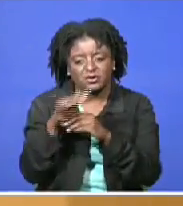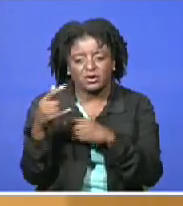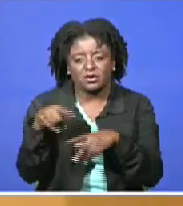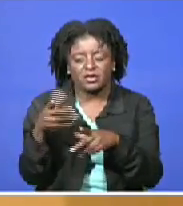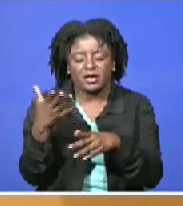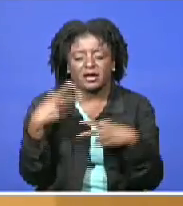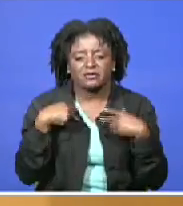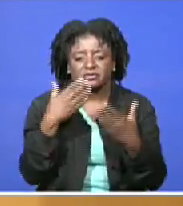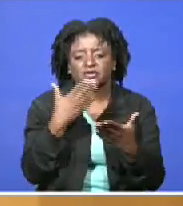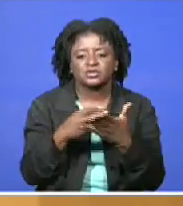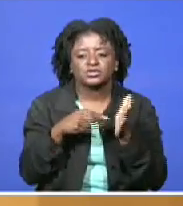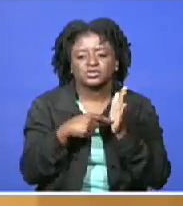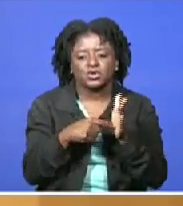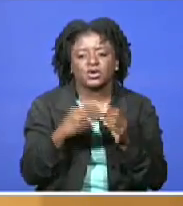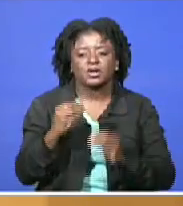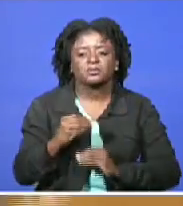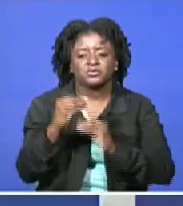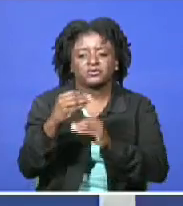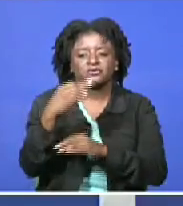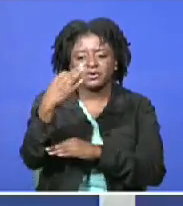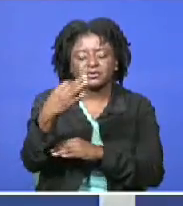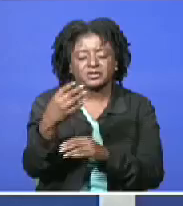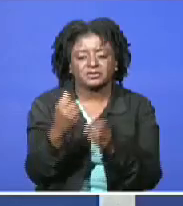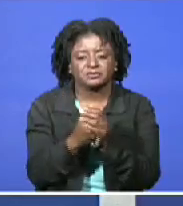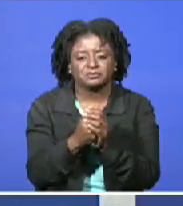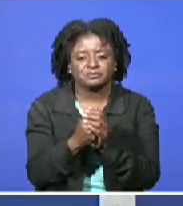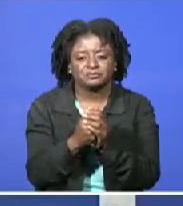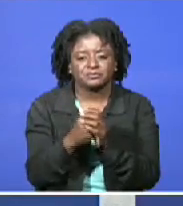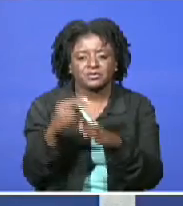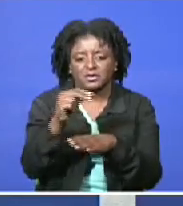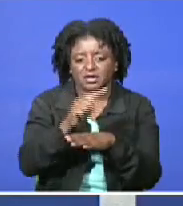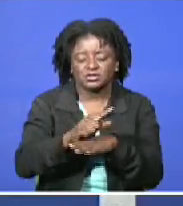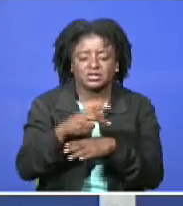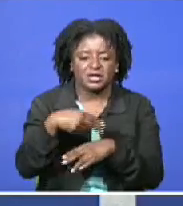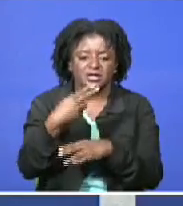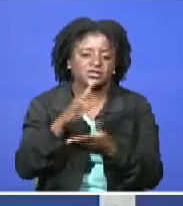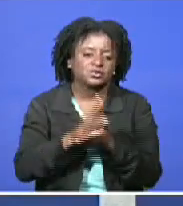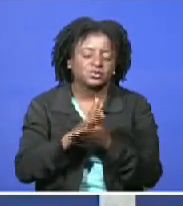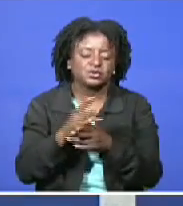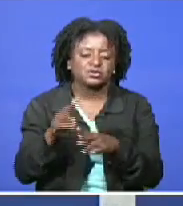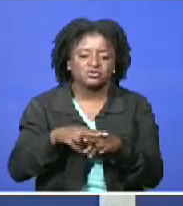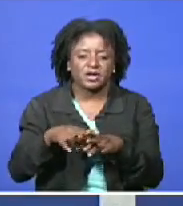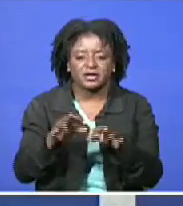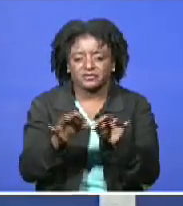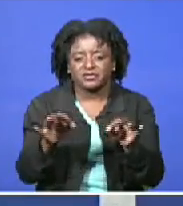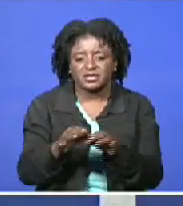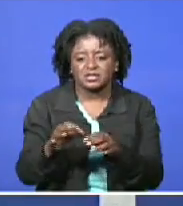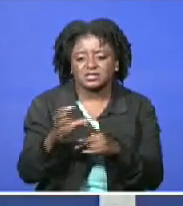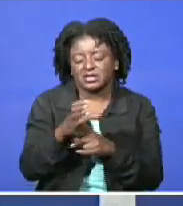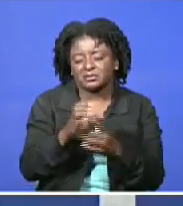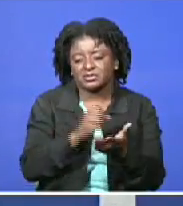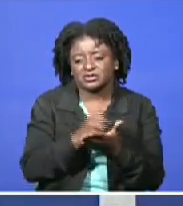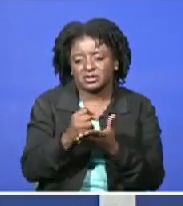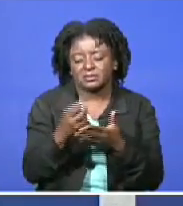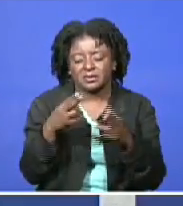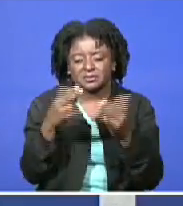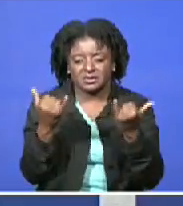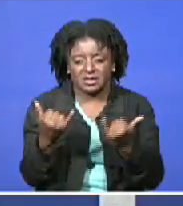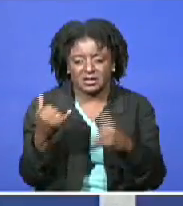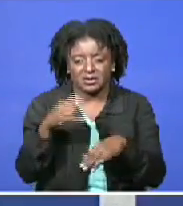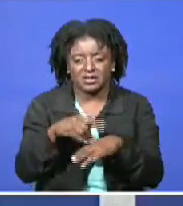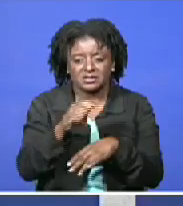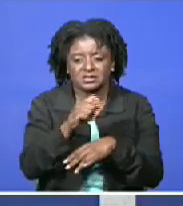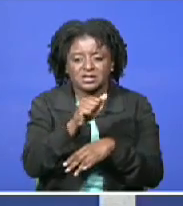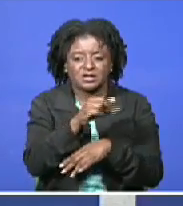good showing, and move forward from there. The National High School Track and Field Championships underway at the Thomas A. Robinson National